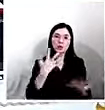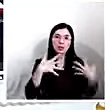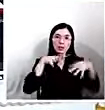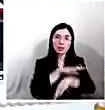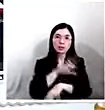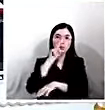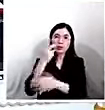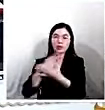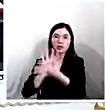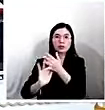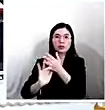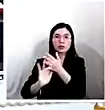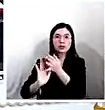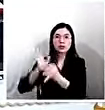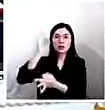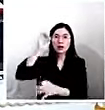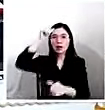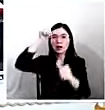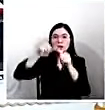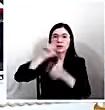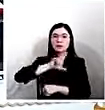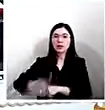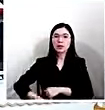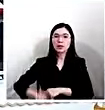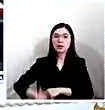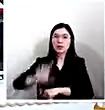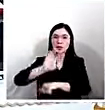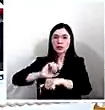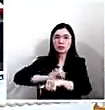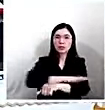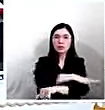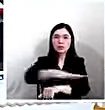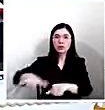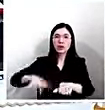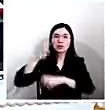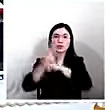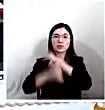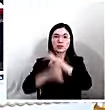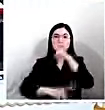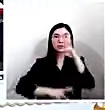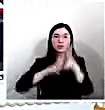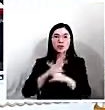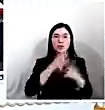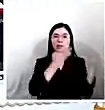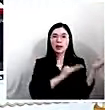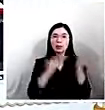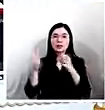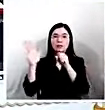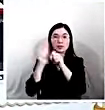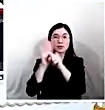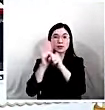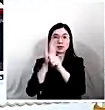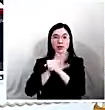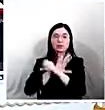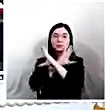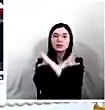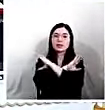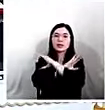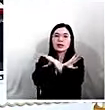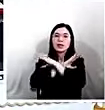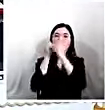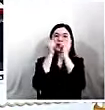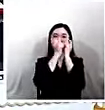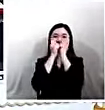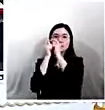Spirit. Remember, Lord, your church spread throughout the world, and bring her to the fullness of charity, together